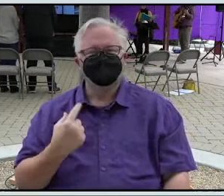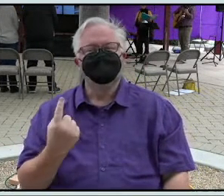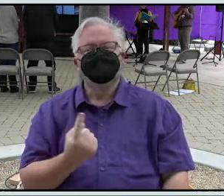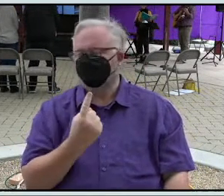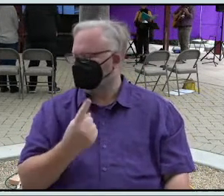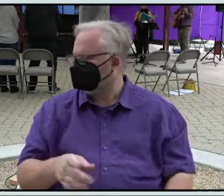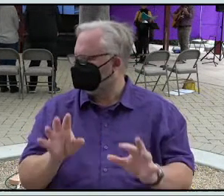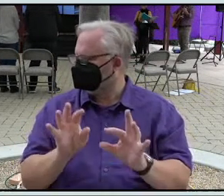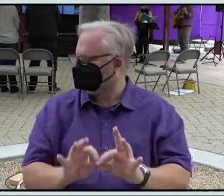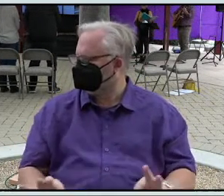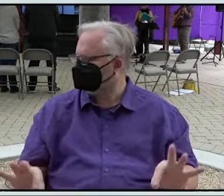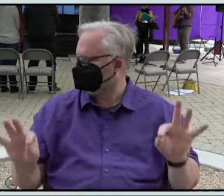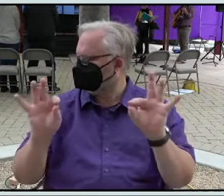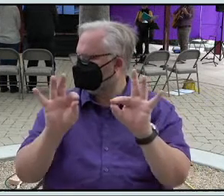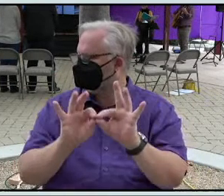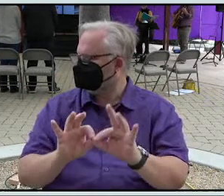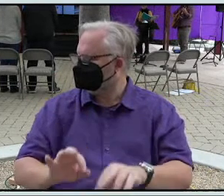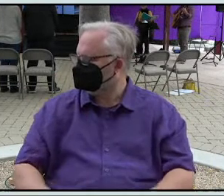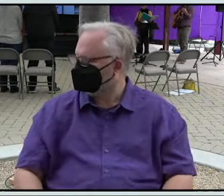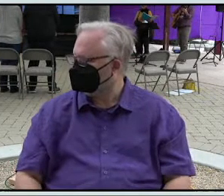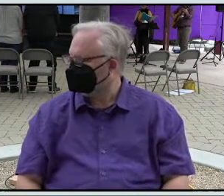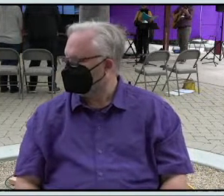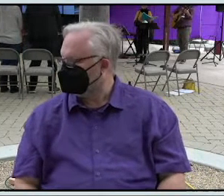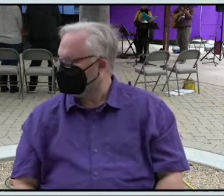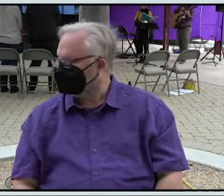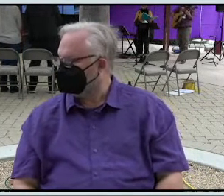telling me that I'm